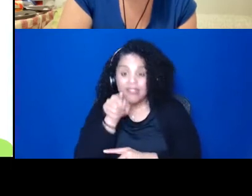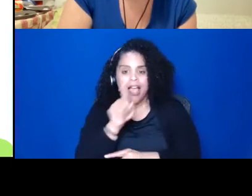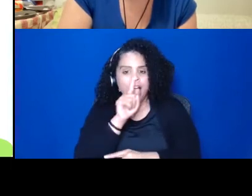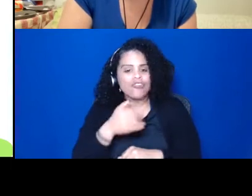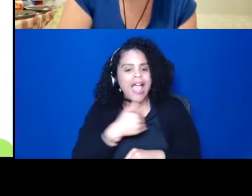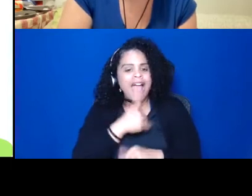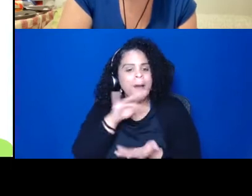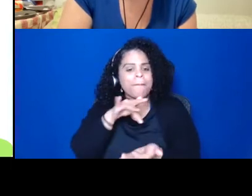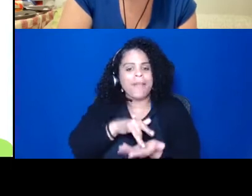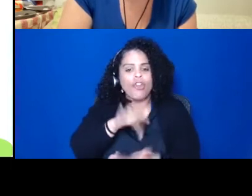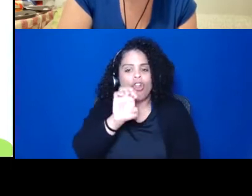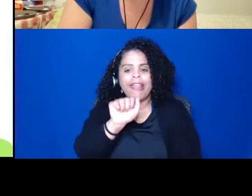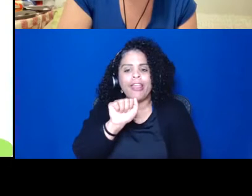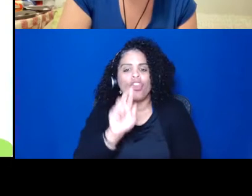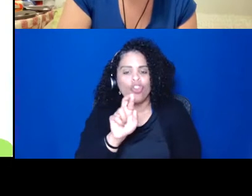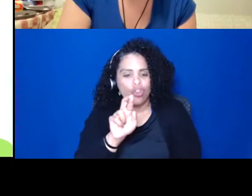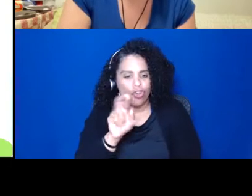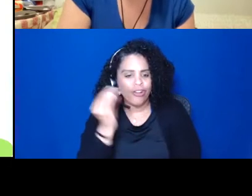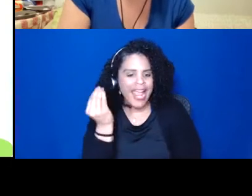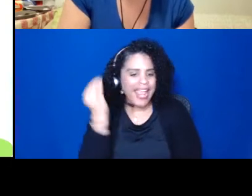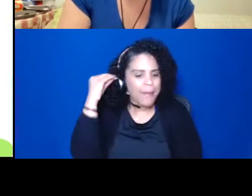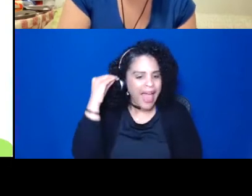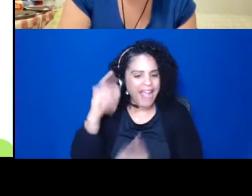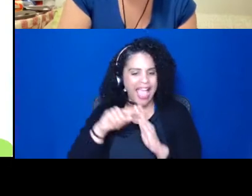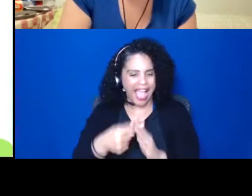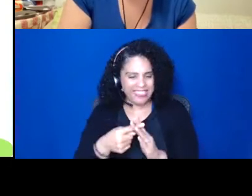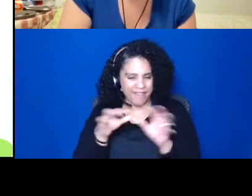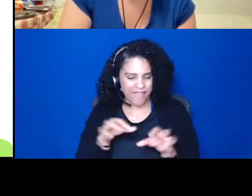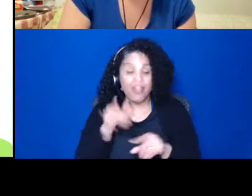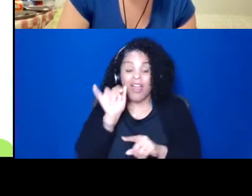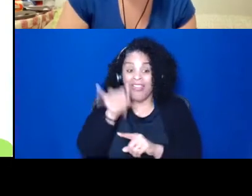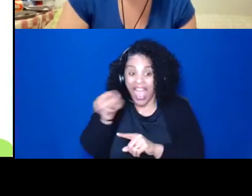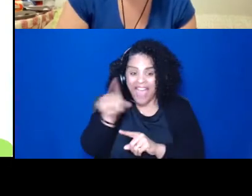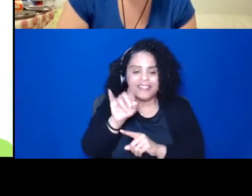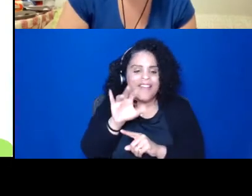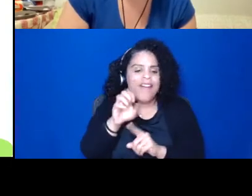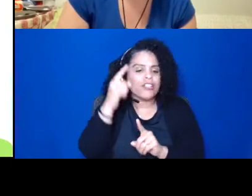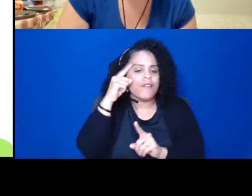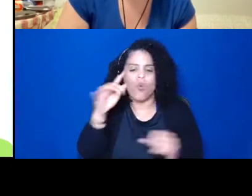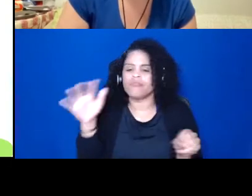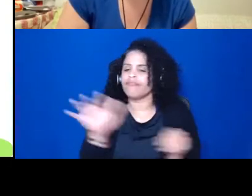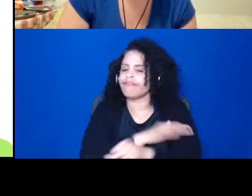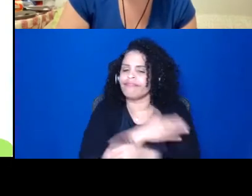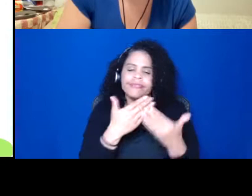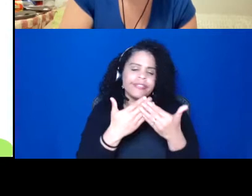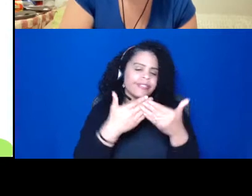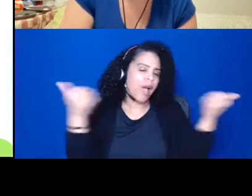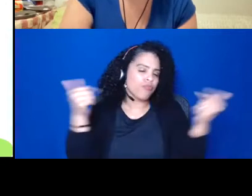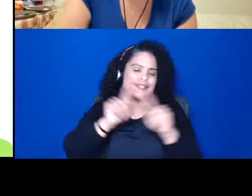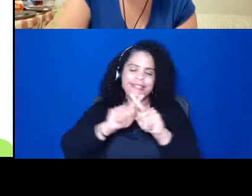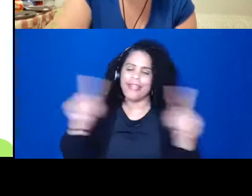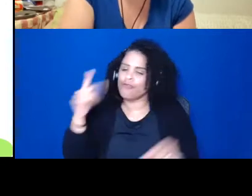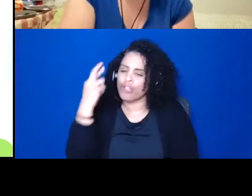middle ear implant activated. And a middle ear implant is a device for a totally different purpose.